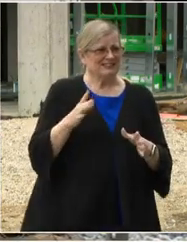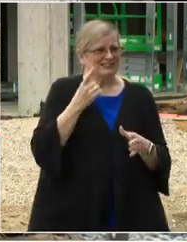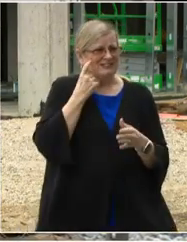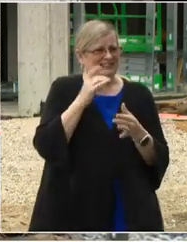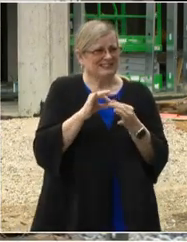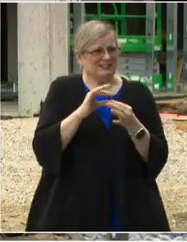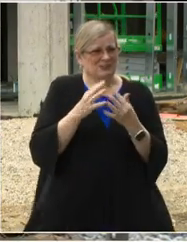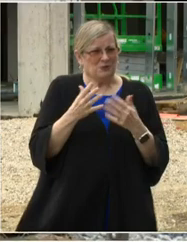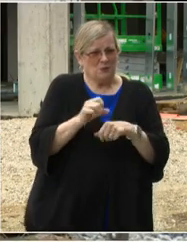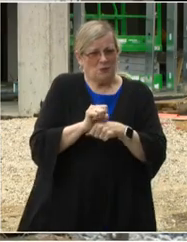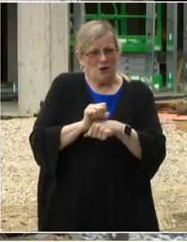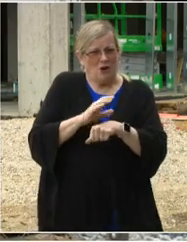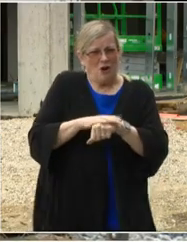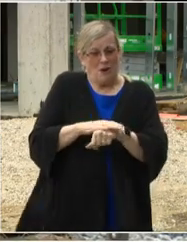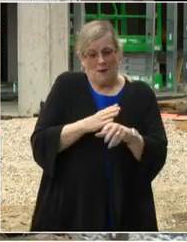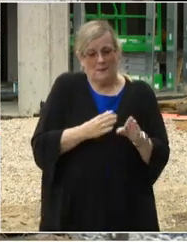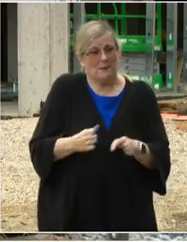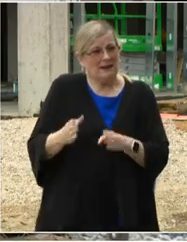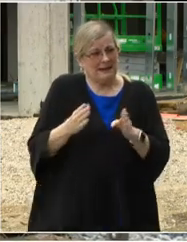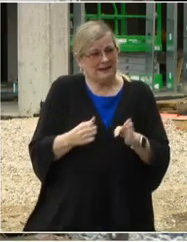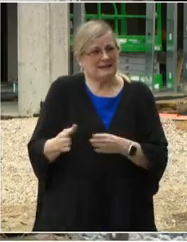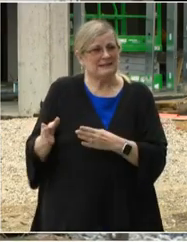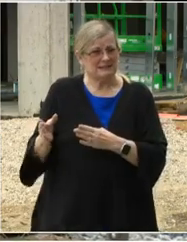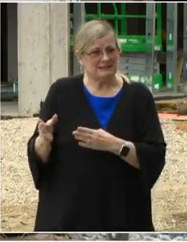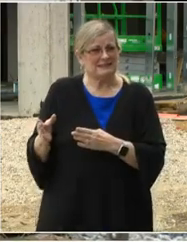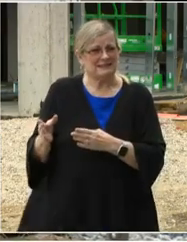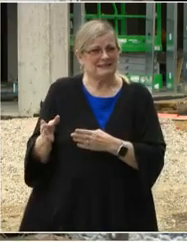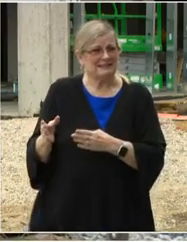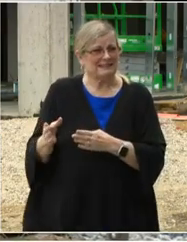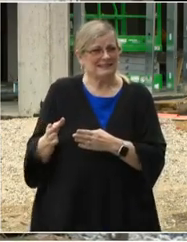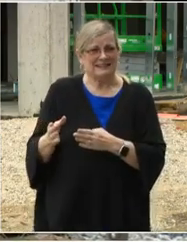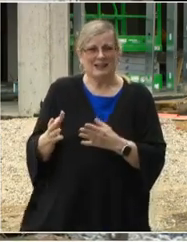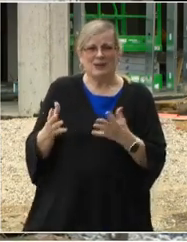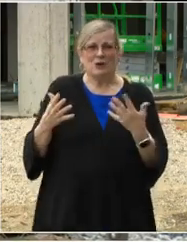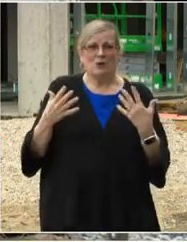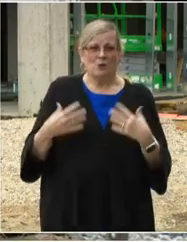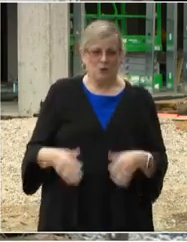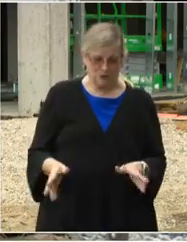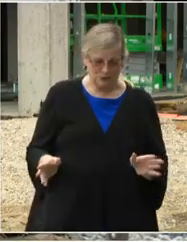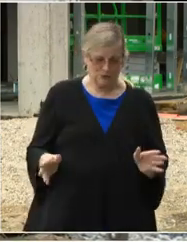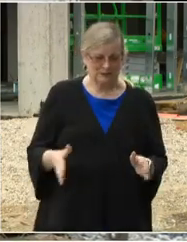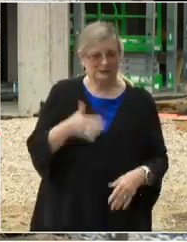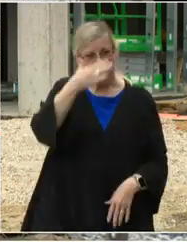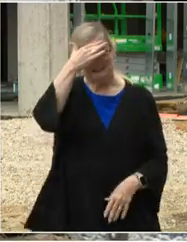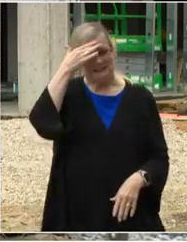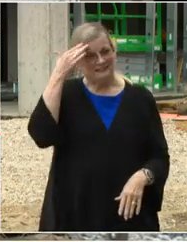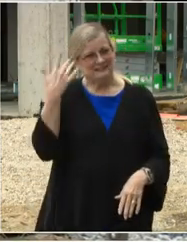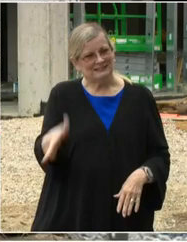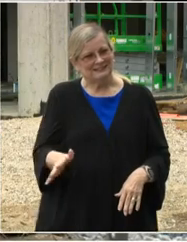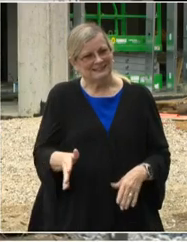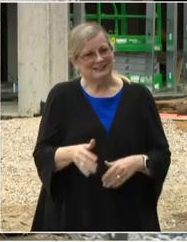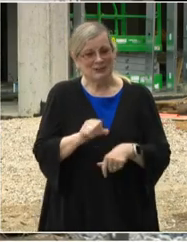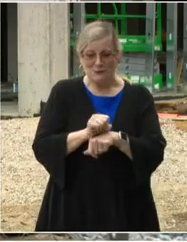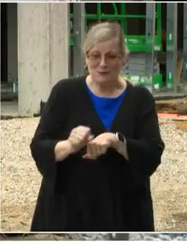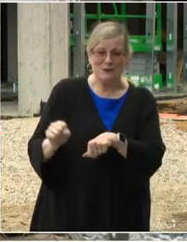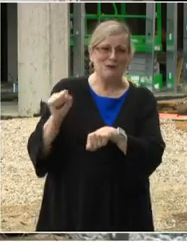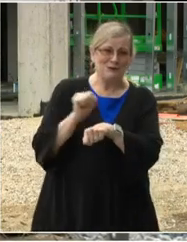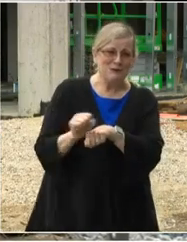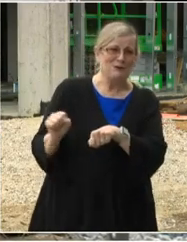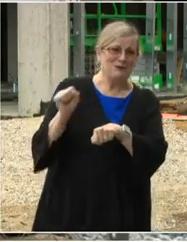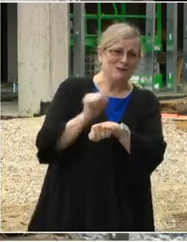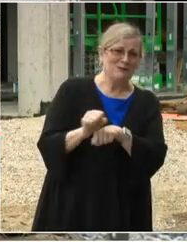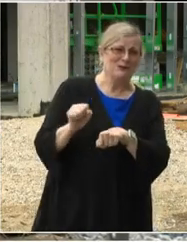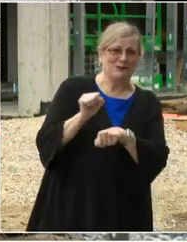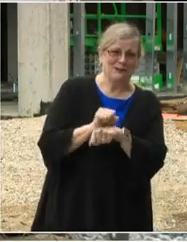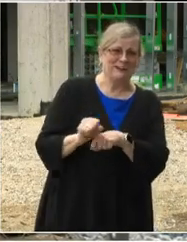plan. Big sigh of relief, let me tell you. Okay? Because this thing's been in the works for years, and we got another one